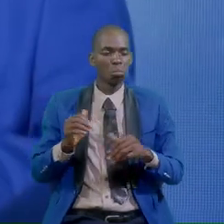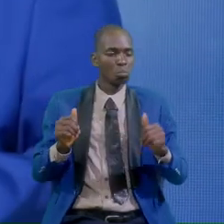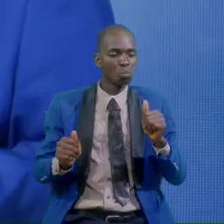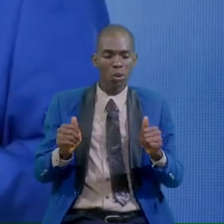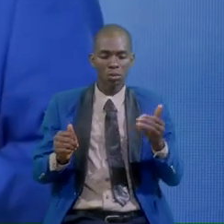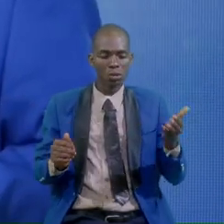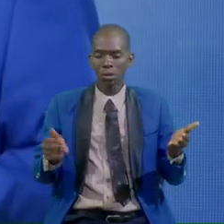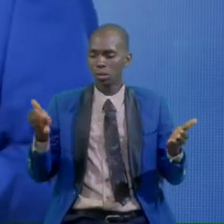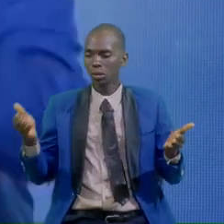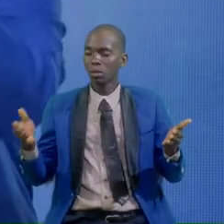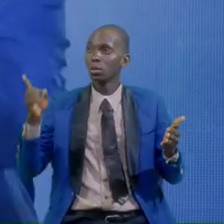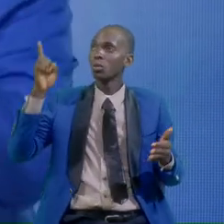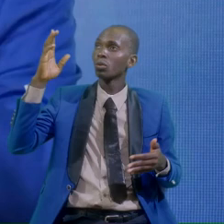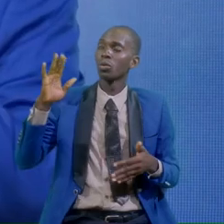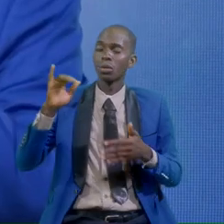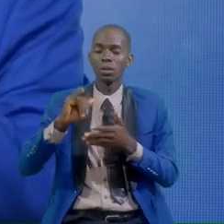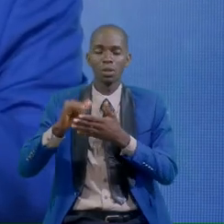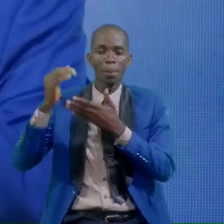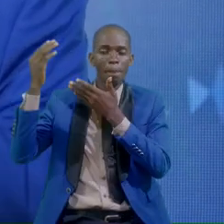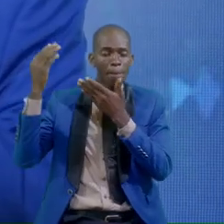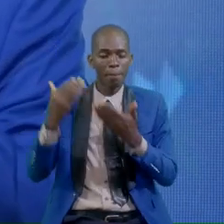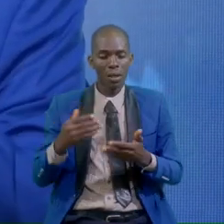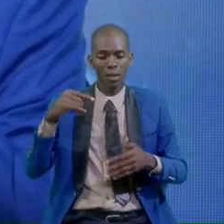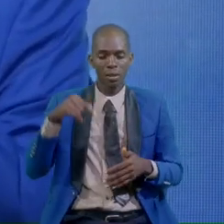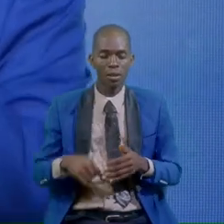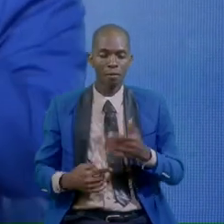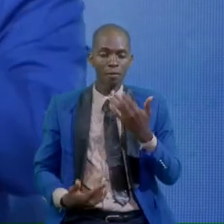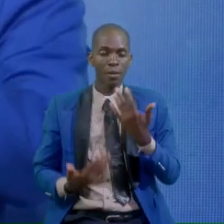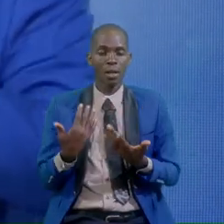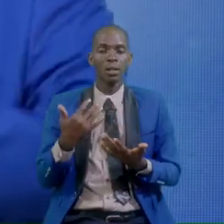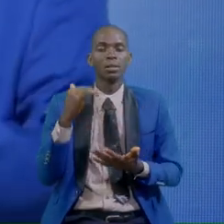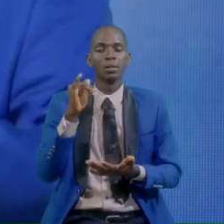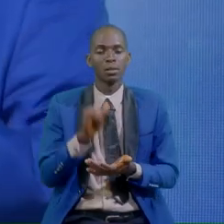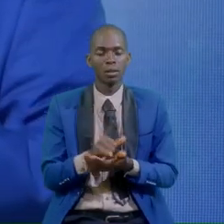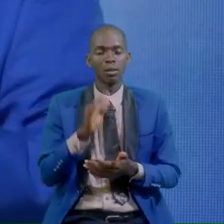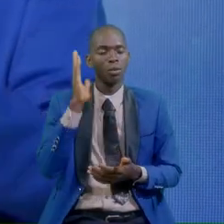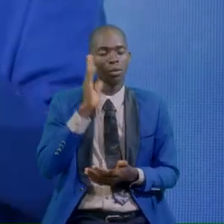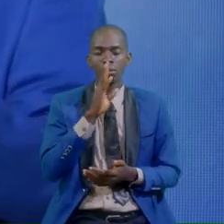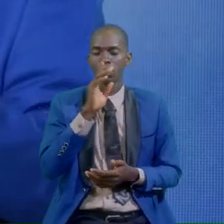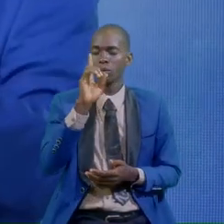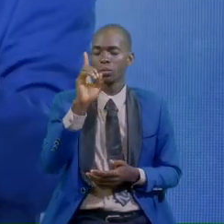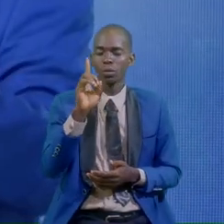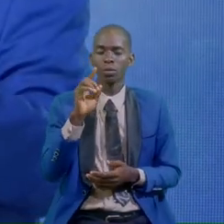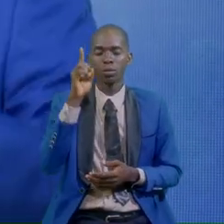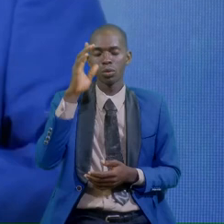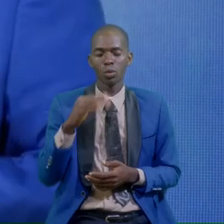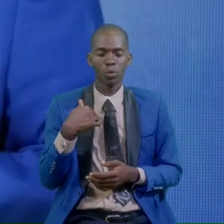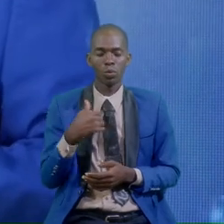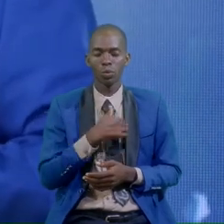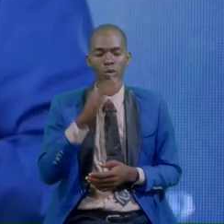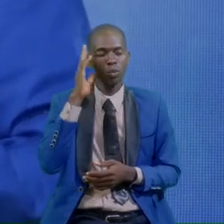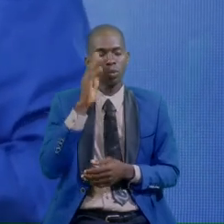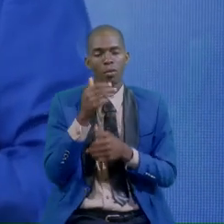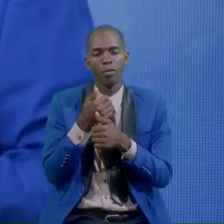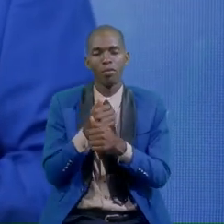down fire. That is the God we're going to recognize. Oh, verse 24, in